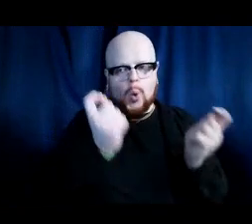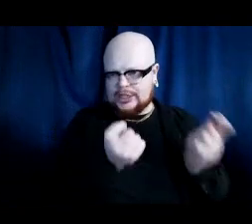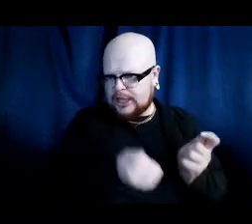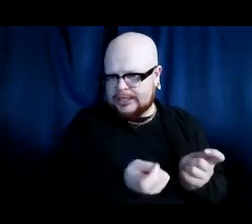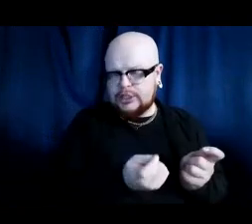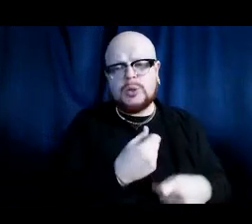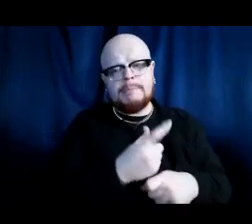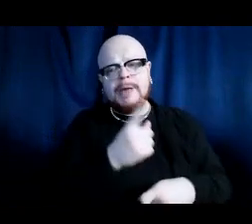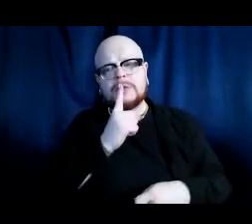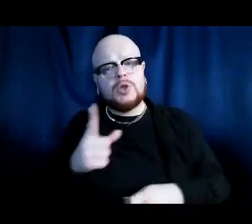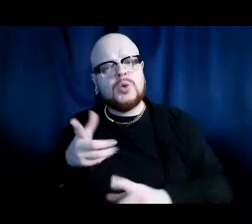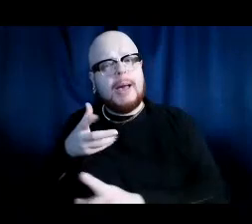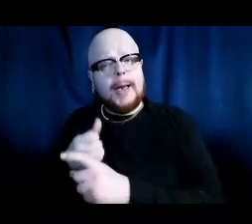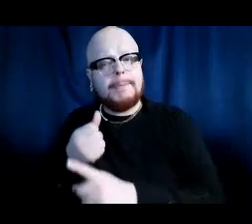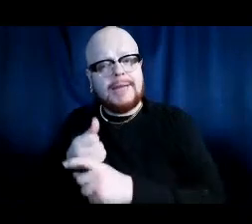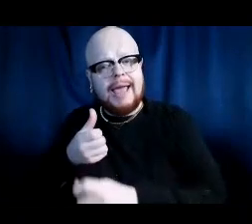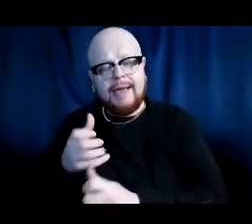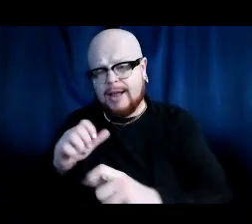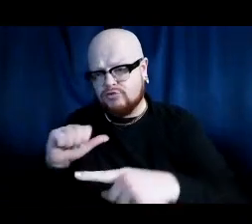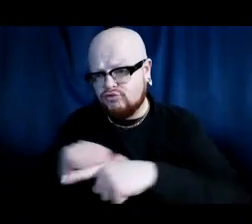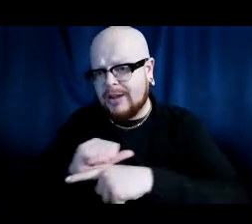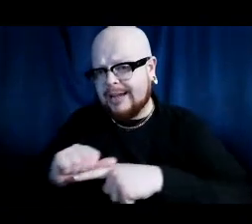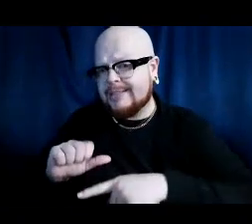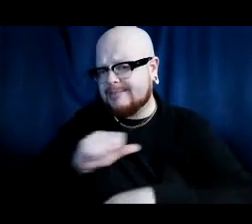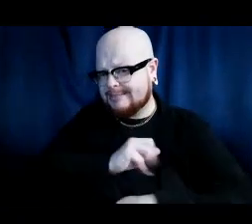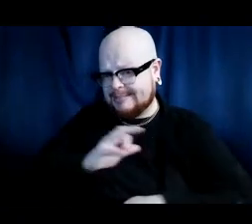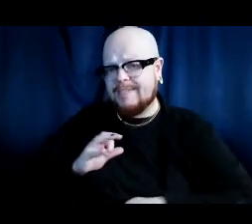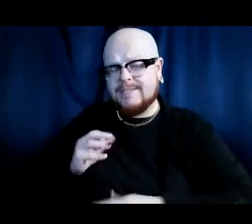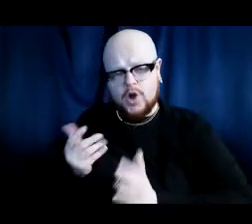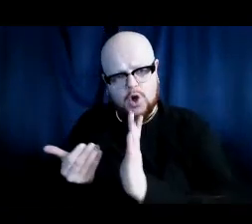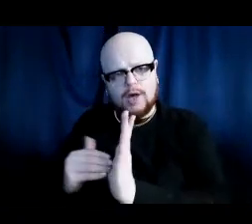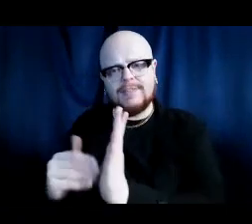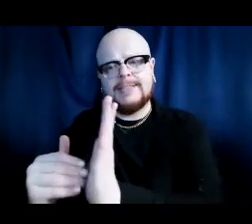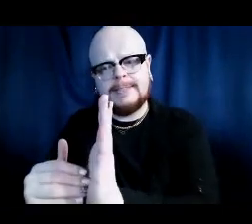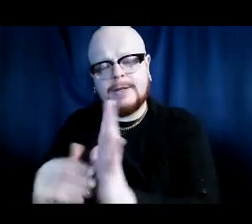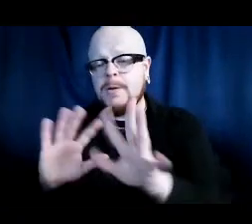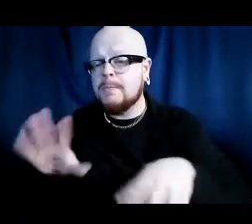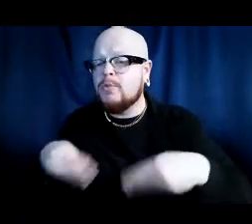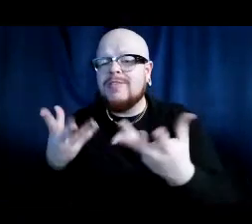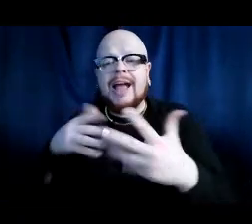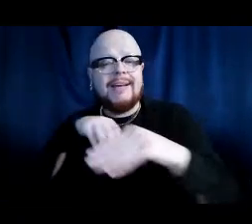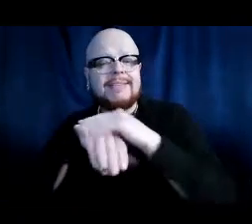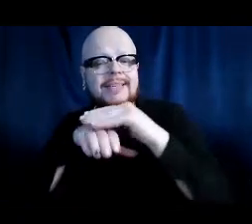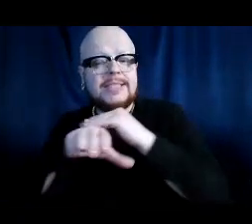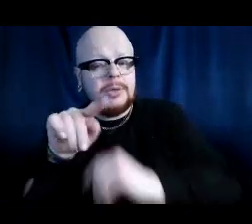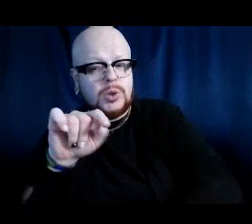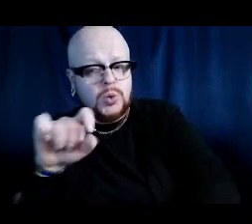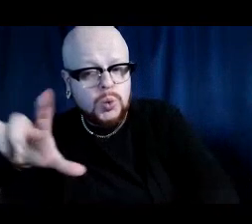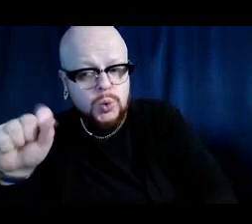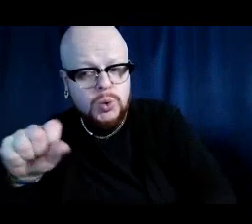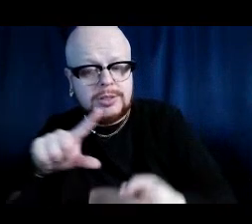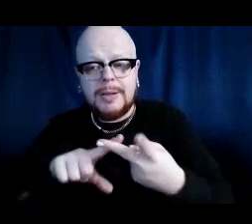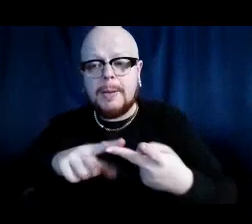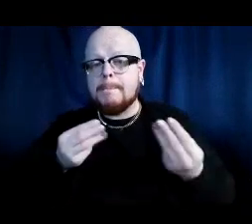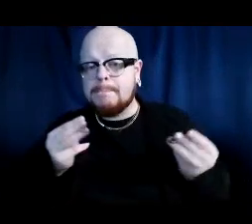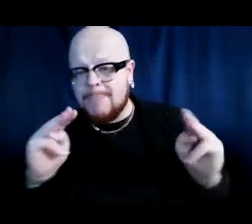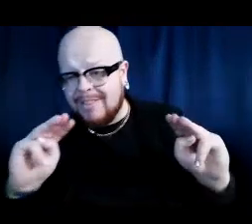awareness of accessibility guidelines and principles, accessibility tools and methods, how to test for